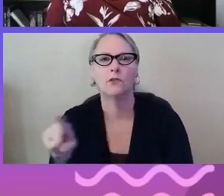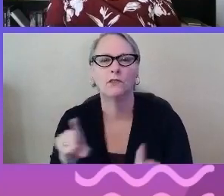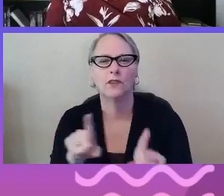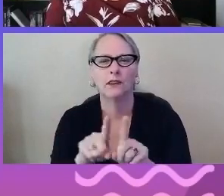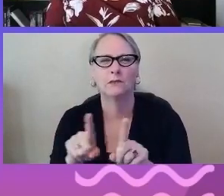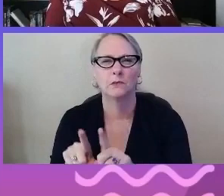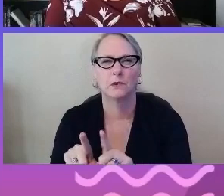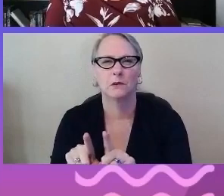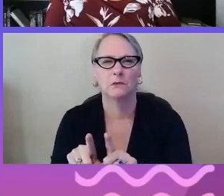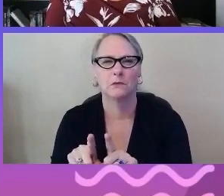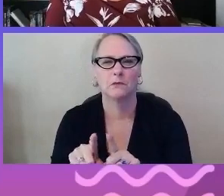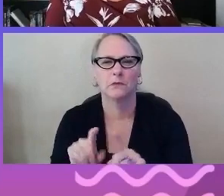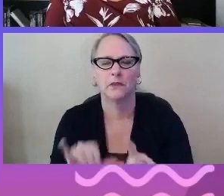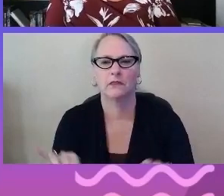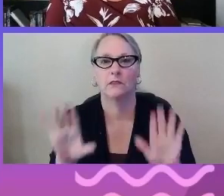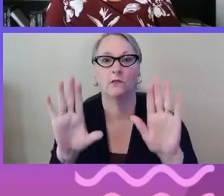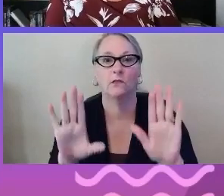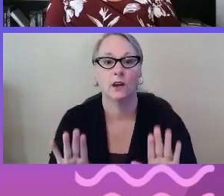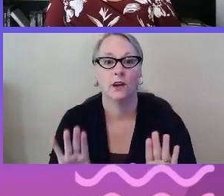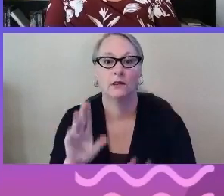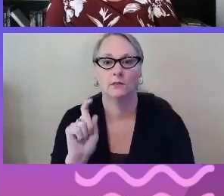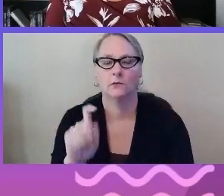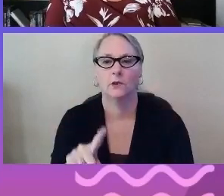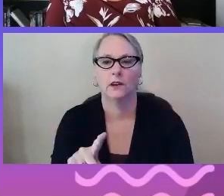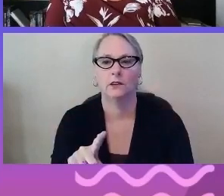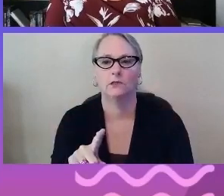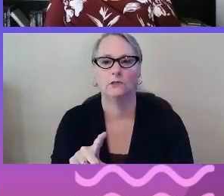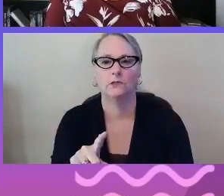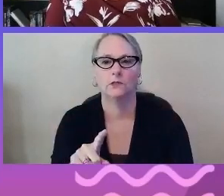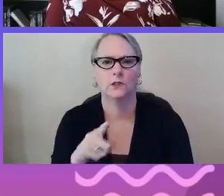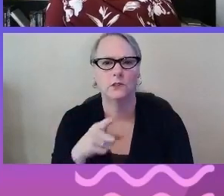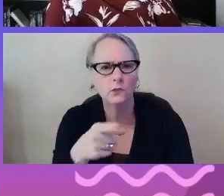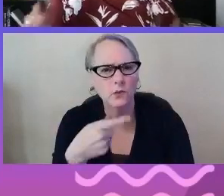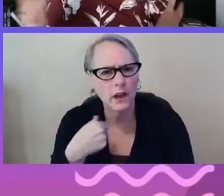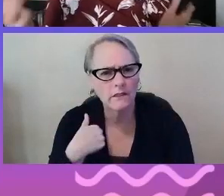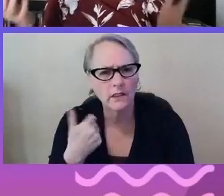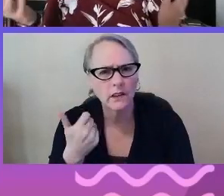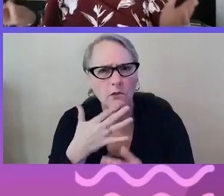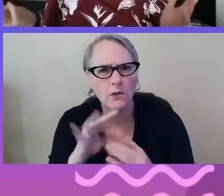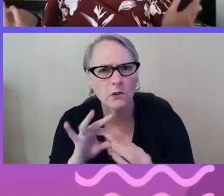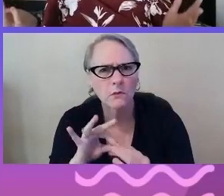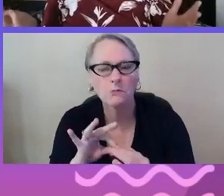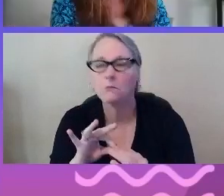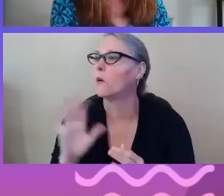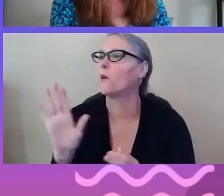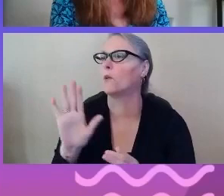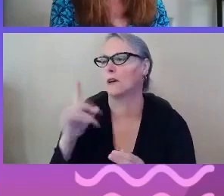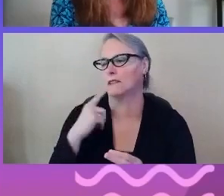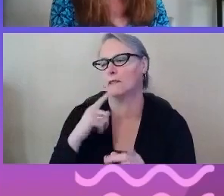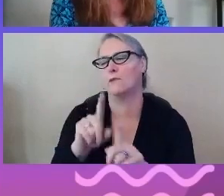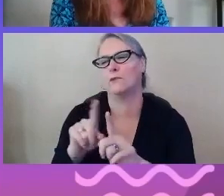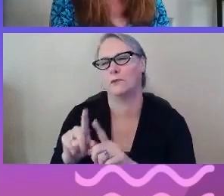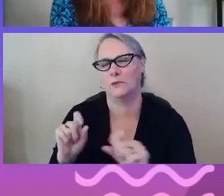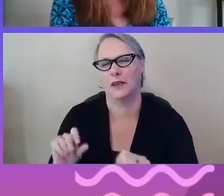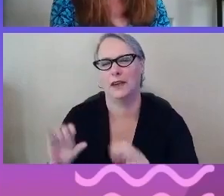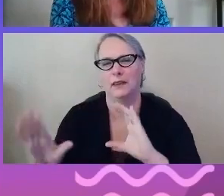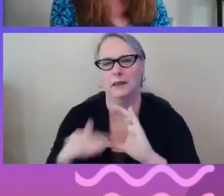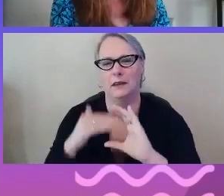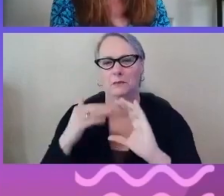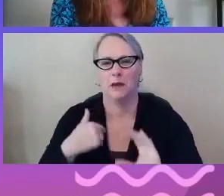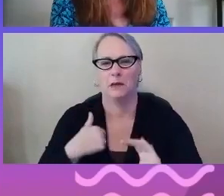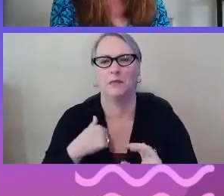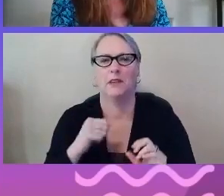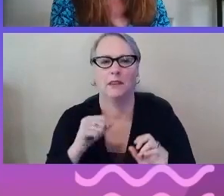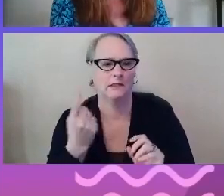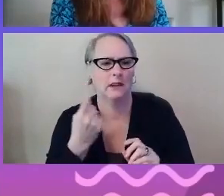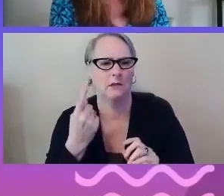question, and I'm sorry, did you have another comment, Bonnie? No, I was just going to say you can also email me. It looks like someone said they found them